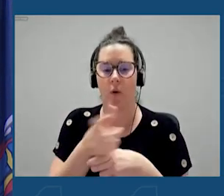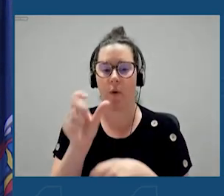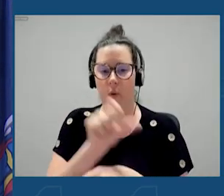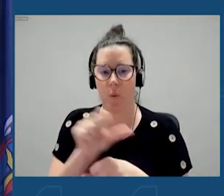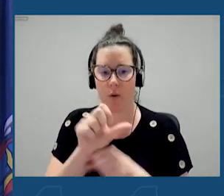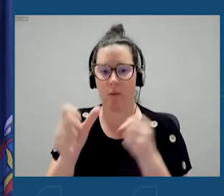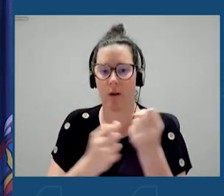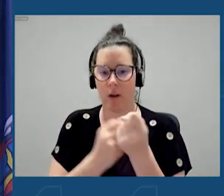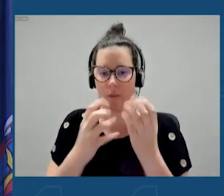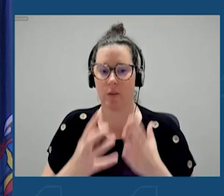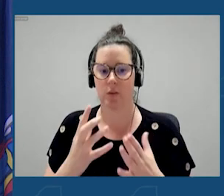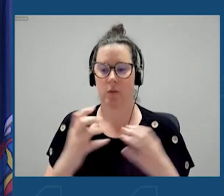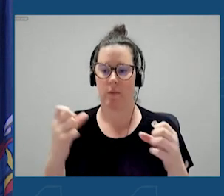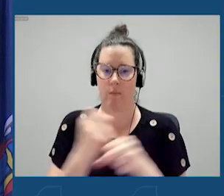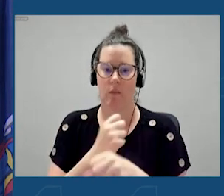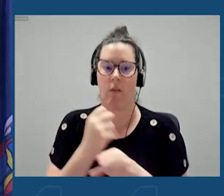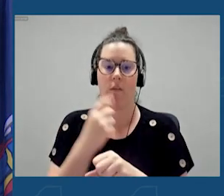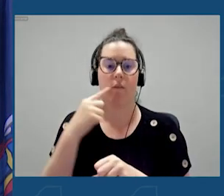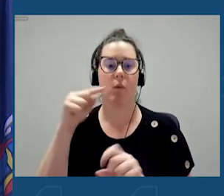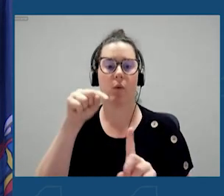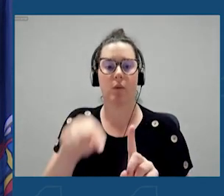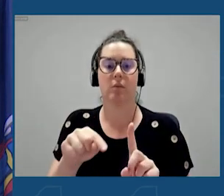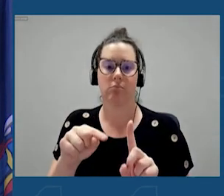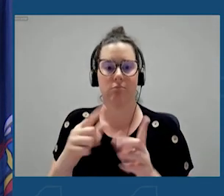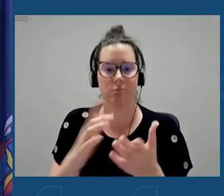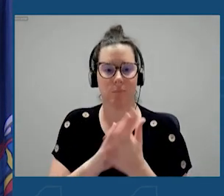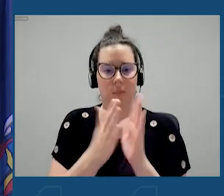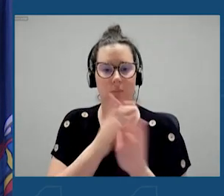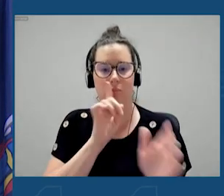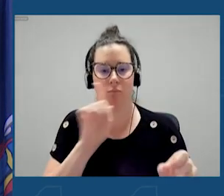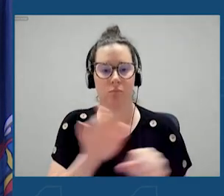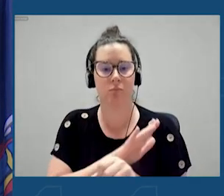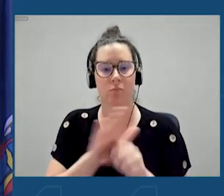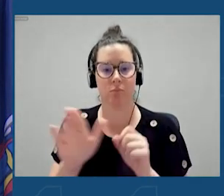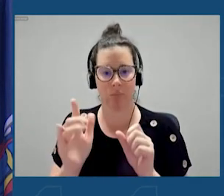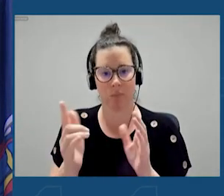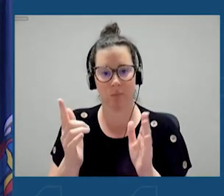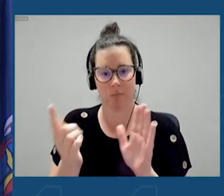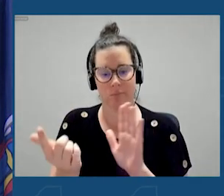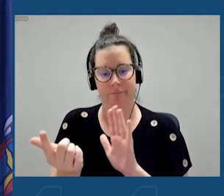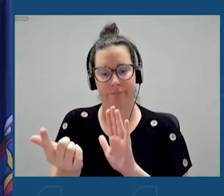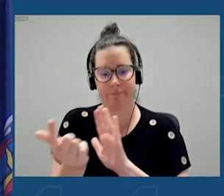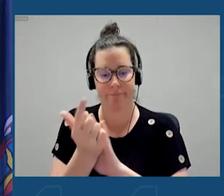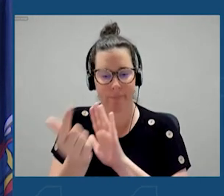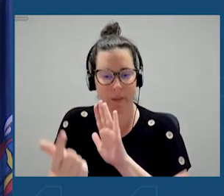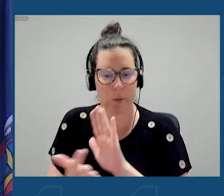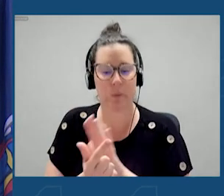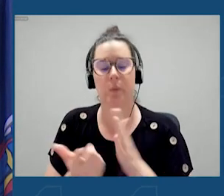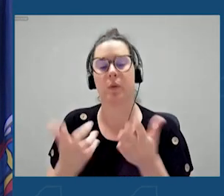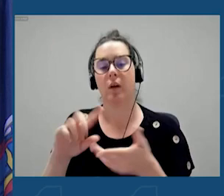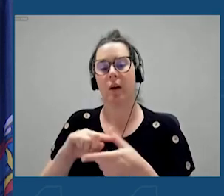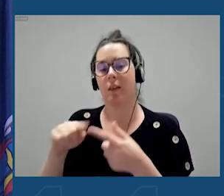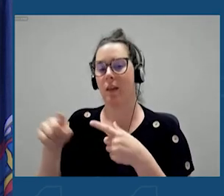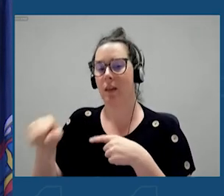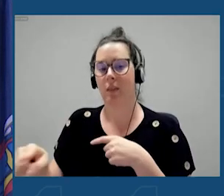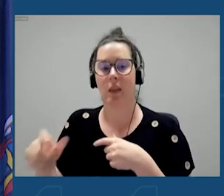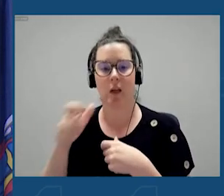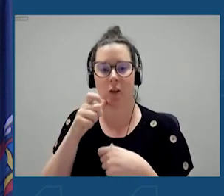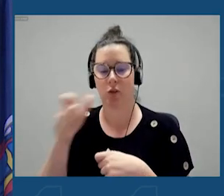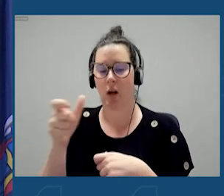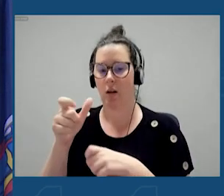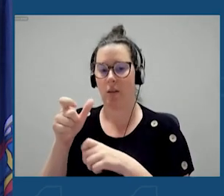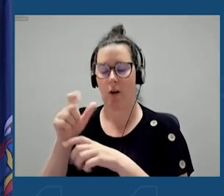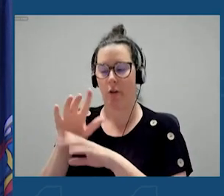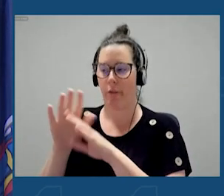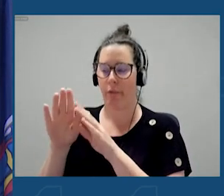a reality in New York State. Instead, unlicensed storefront operators are undermining the hard legalization work that so many